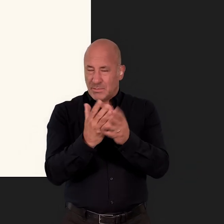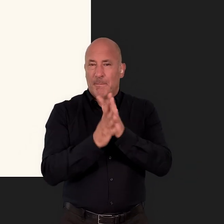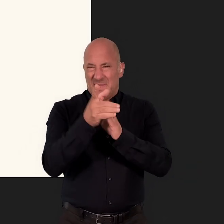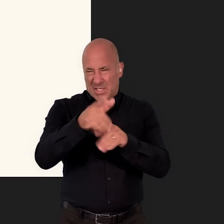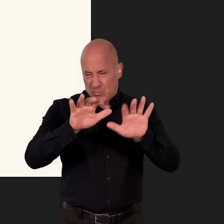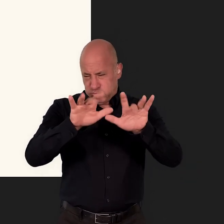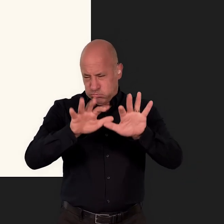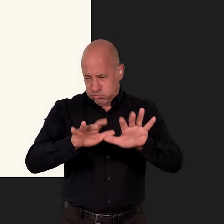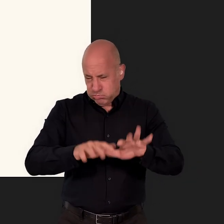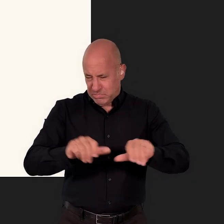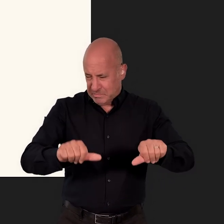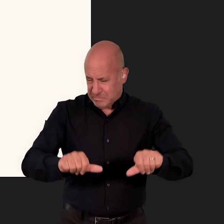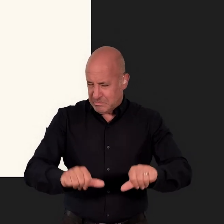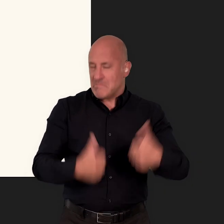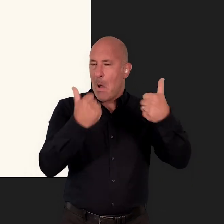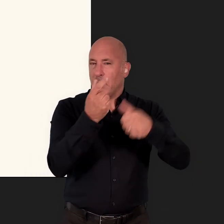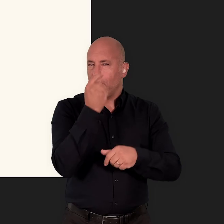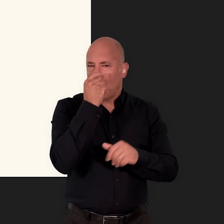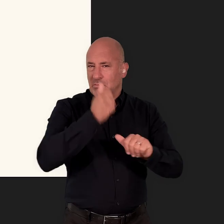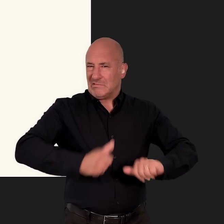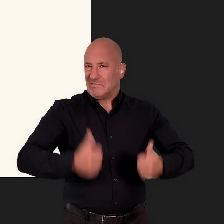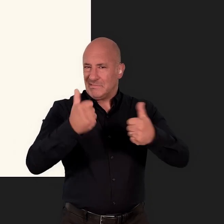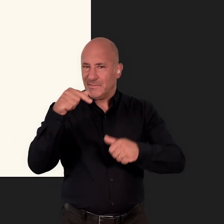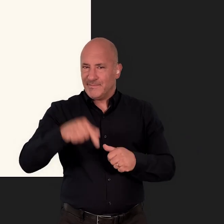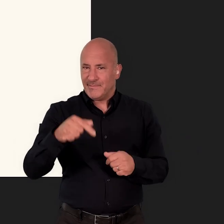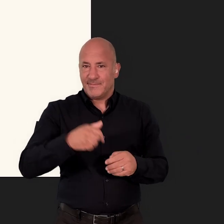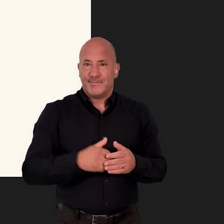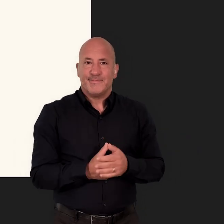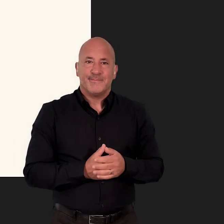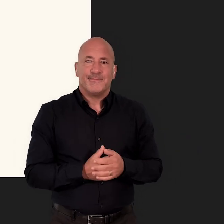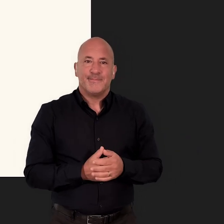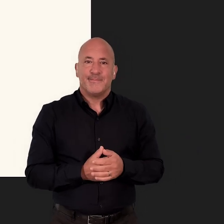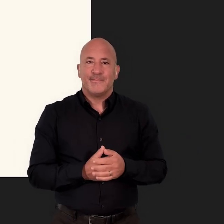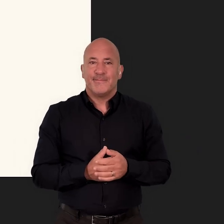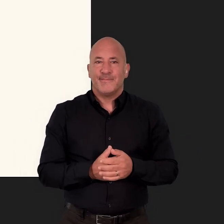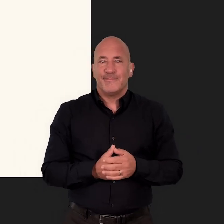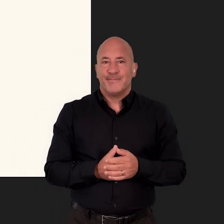and attachments to help you make the strongest application possible.